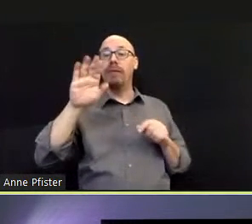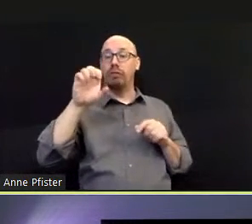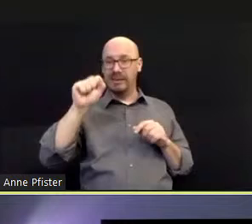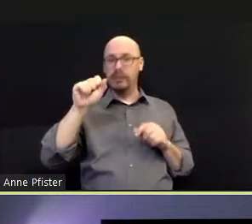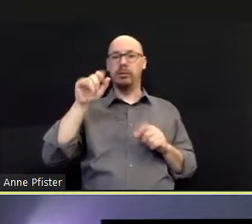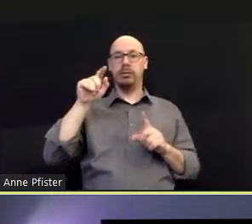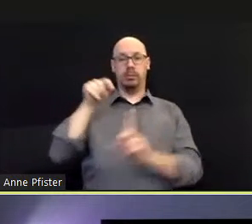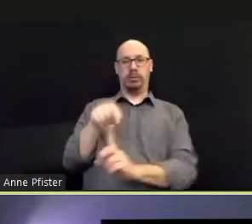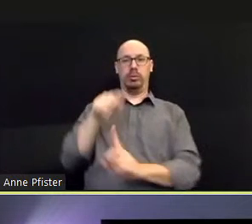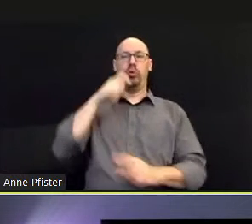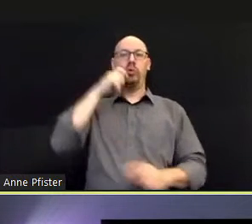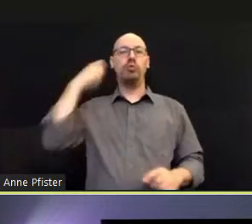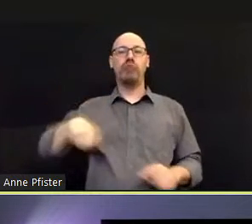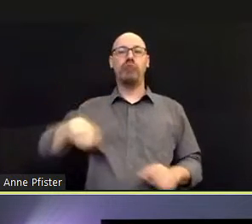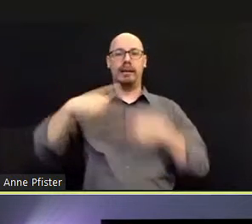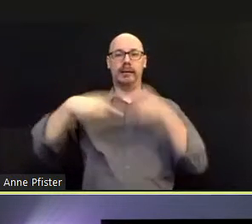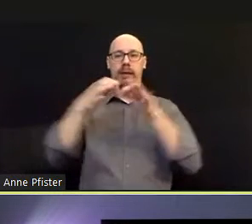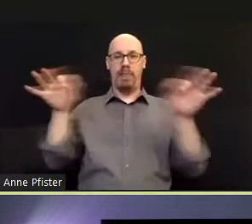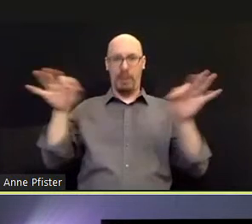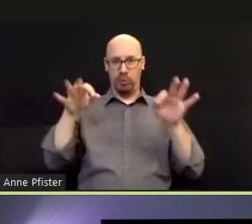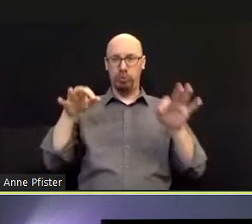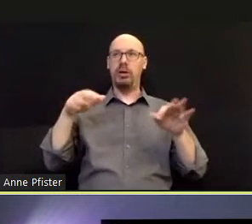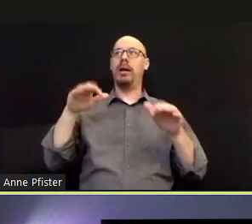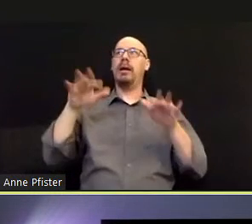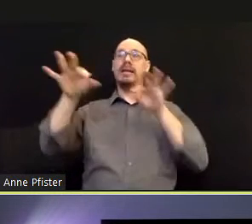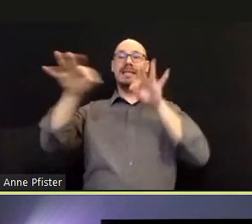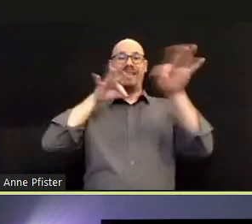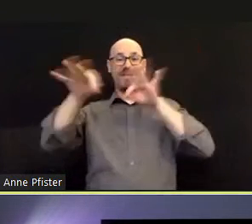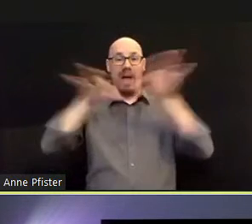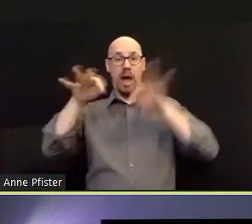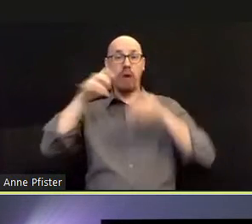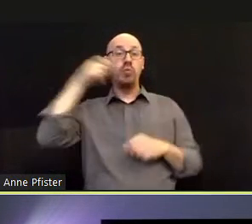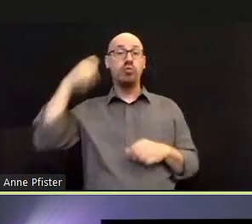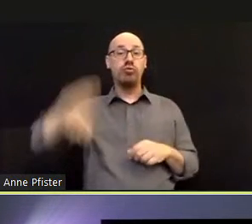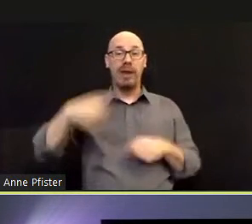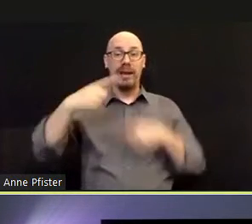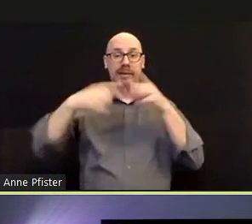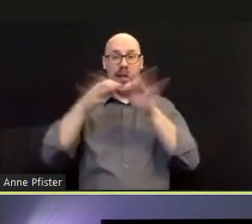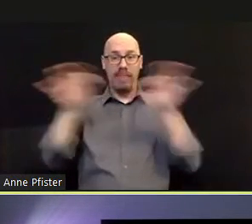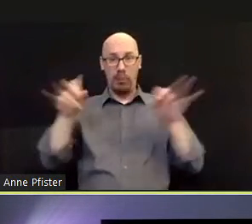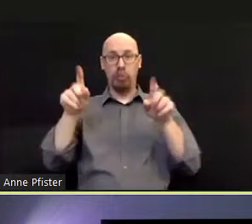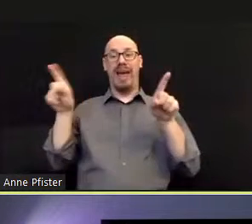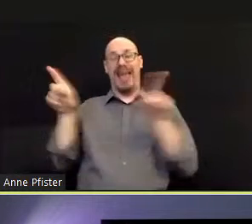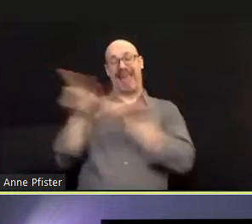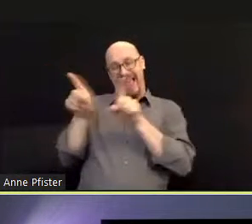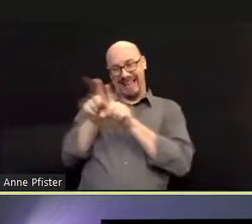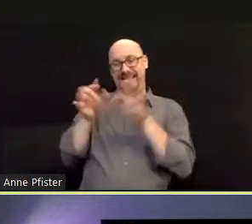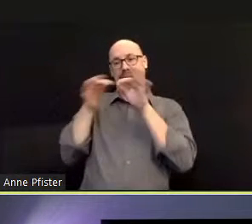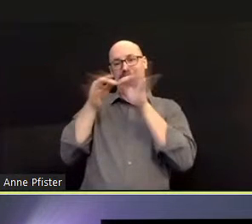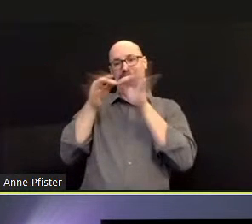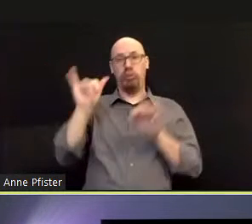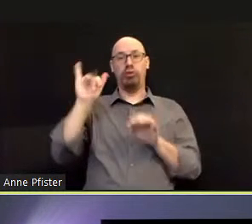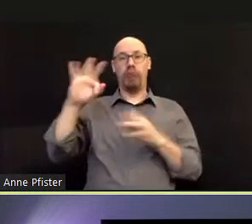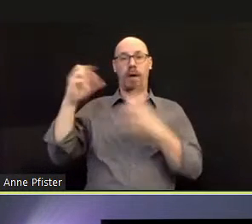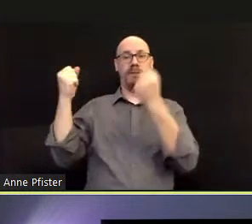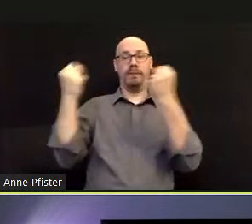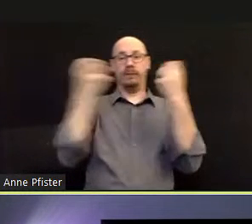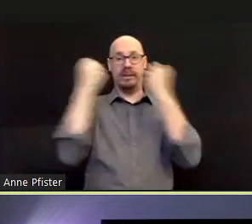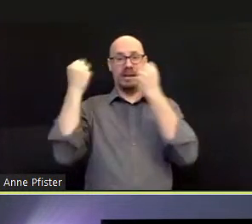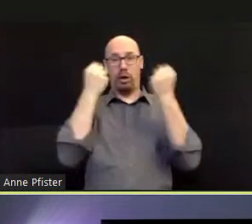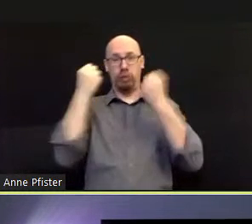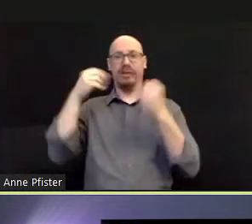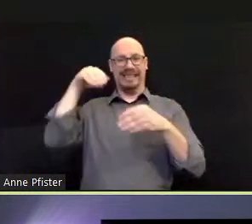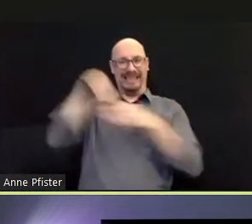Ukrainian Sign Language, defining Ukrainian Sign Language as the language of sign language users on the territory of